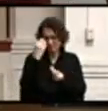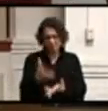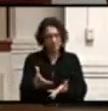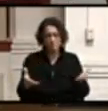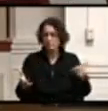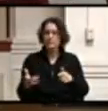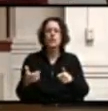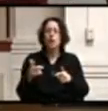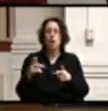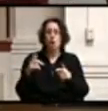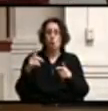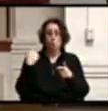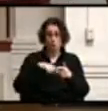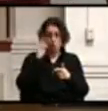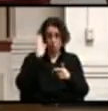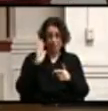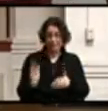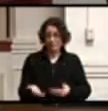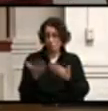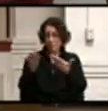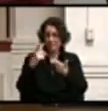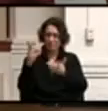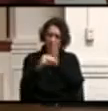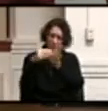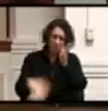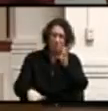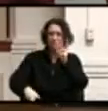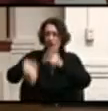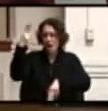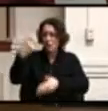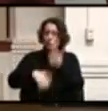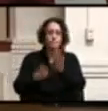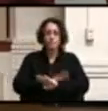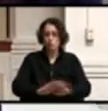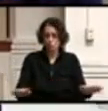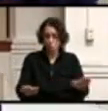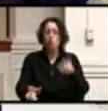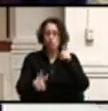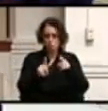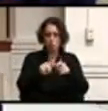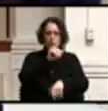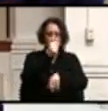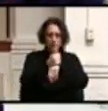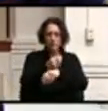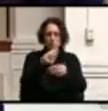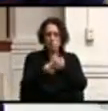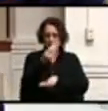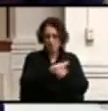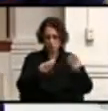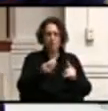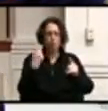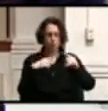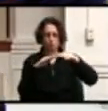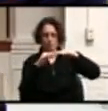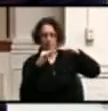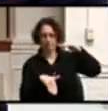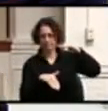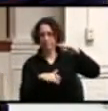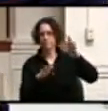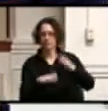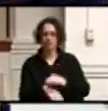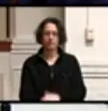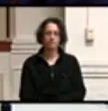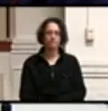Yes? Now in the basement are locker rooms, what passes for exercise